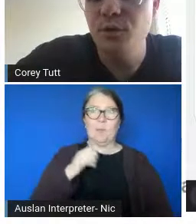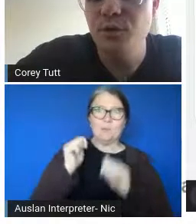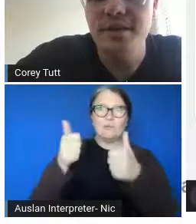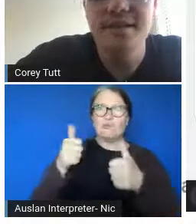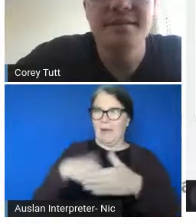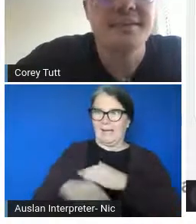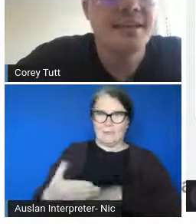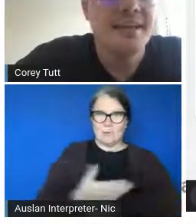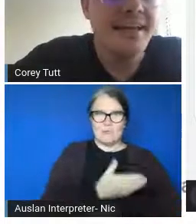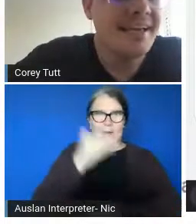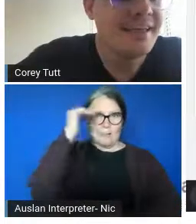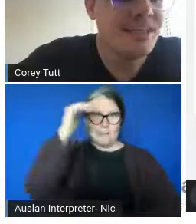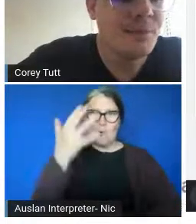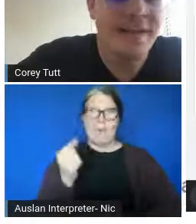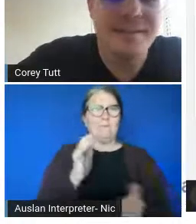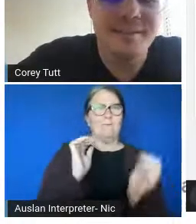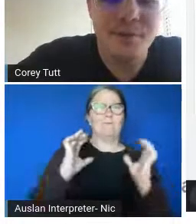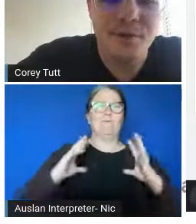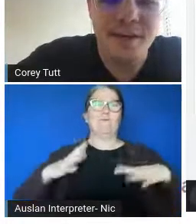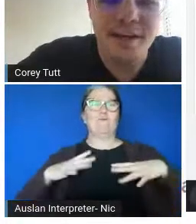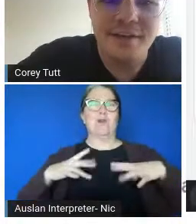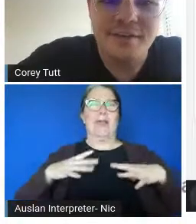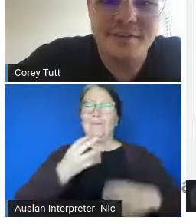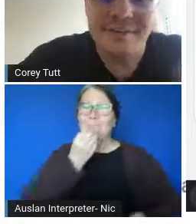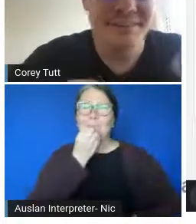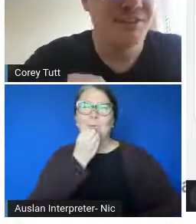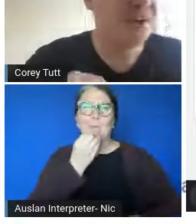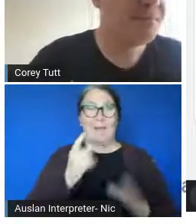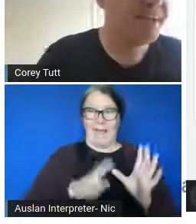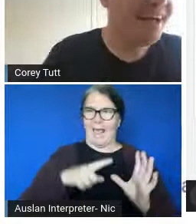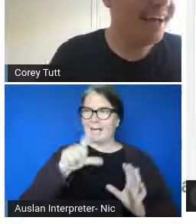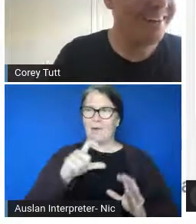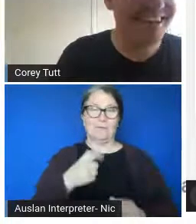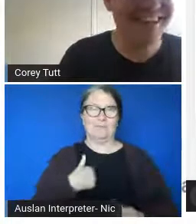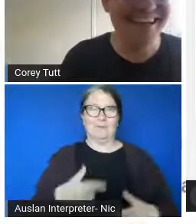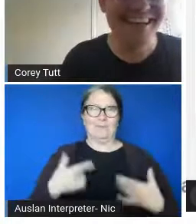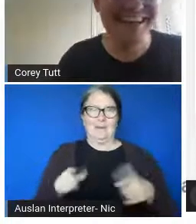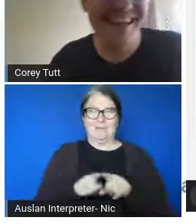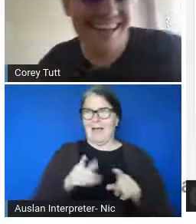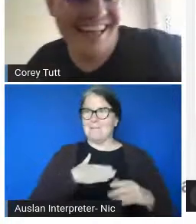free food. There's air conditioning. Wait, it's my own house. It's your That's house, right.